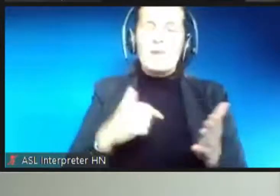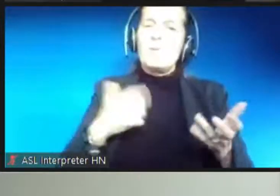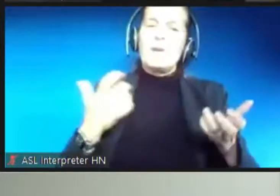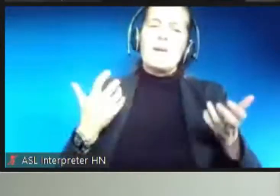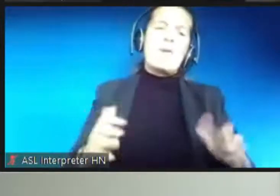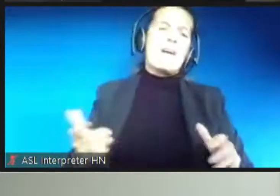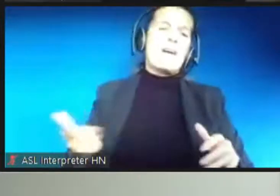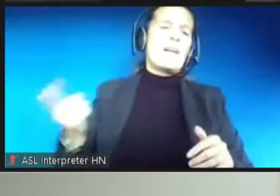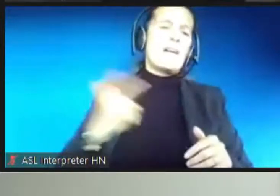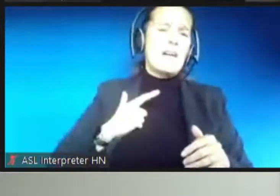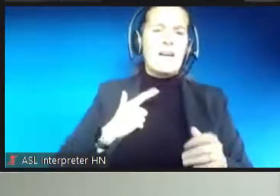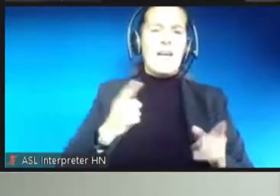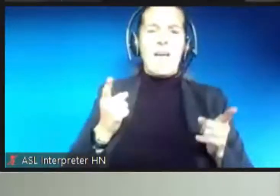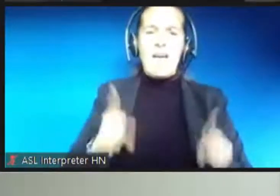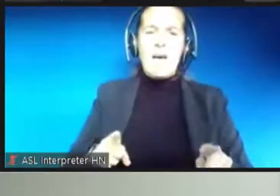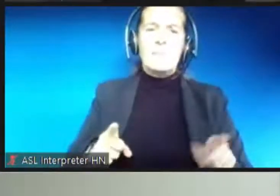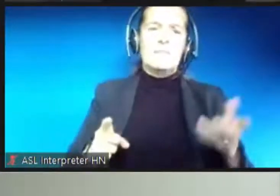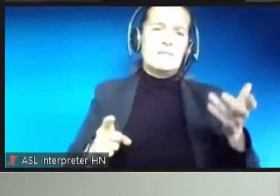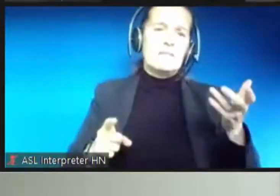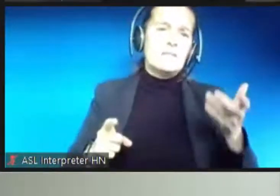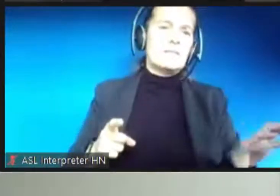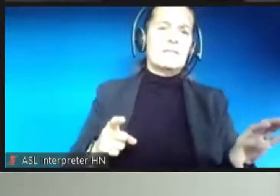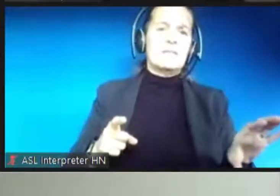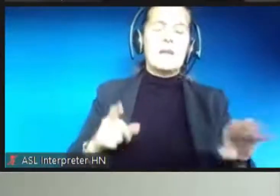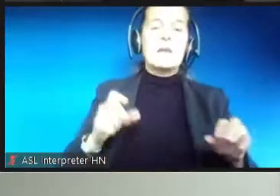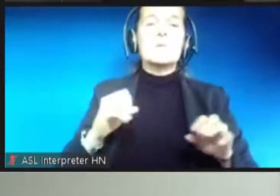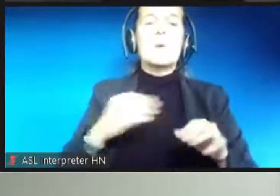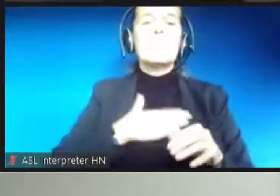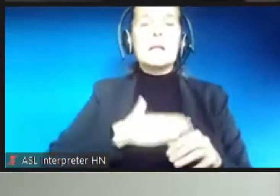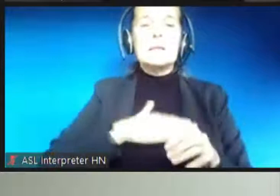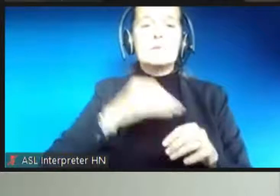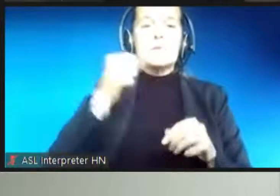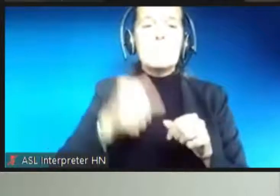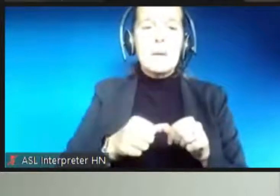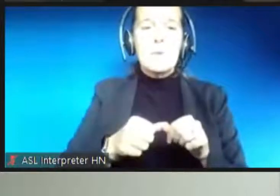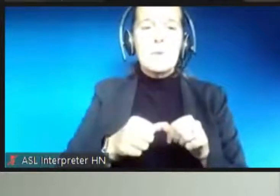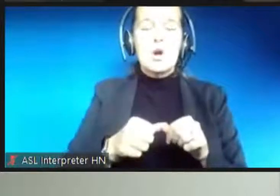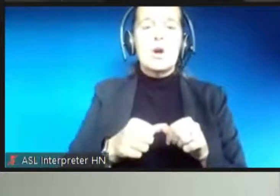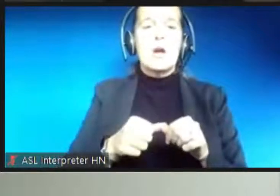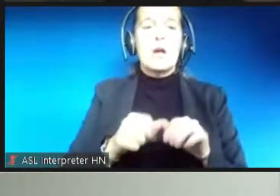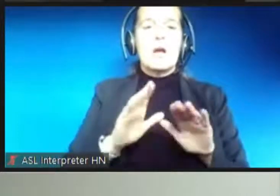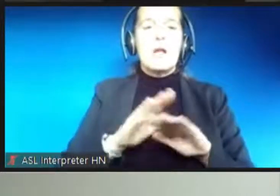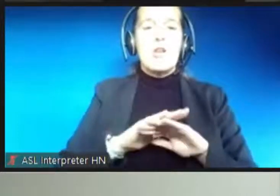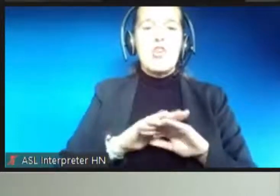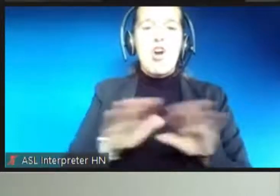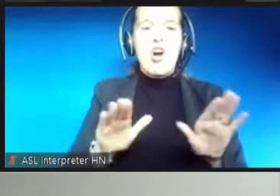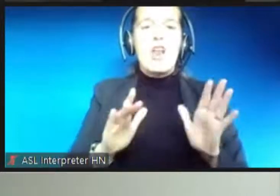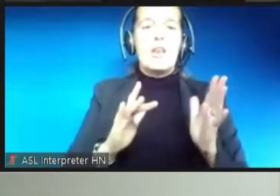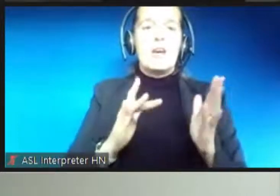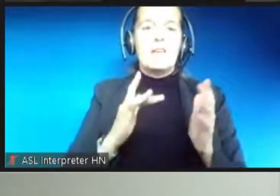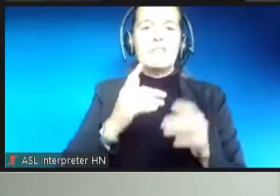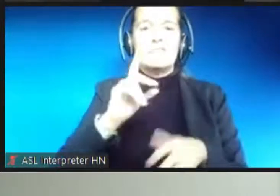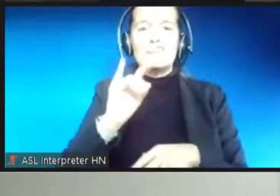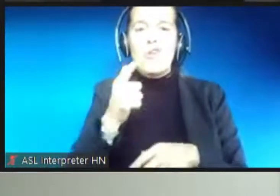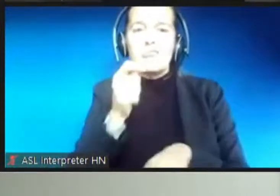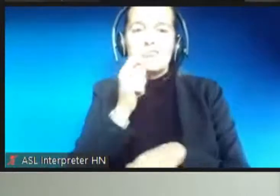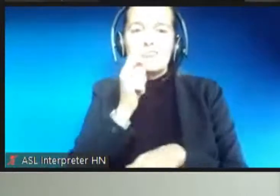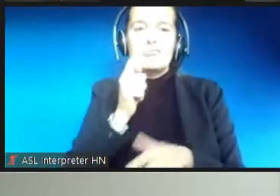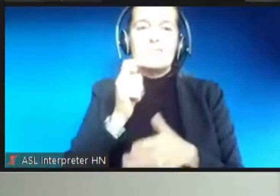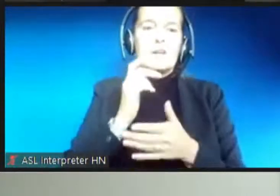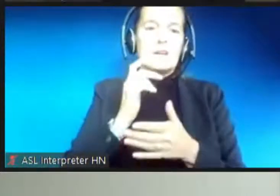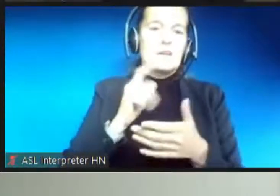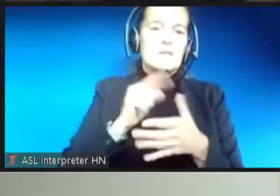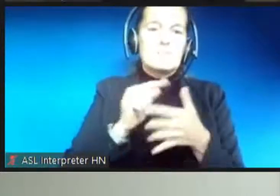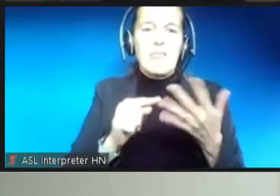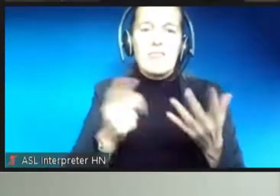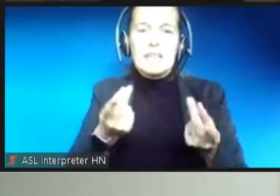us. So please remember the non-pharmacologic interventions, and finally get vaccinated as soon as